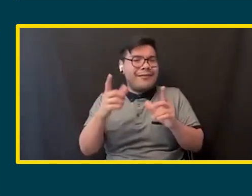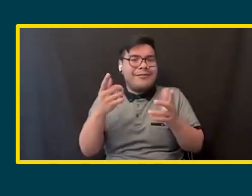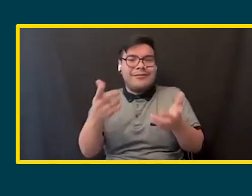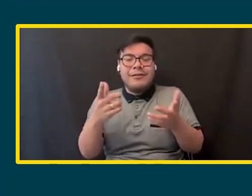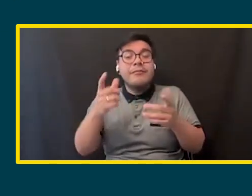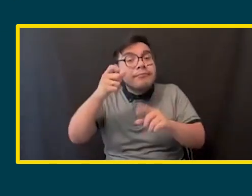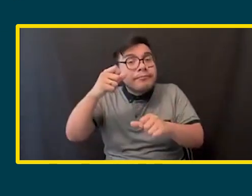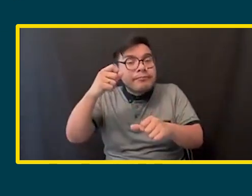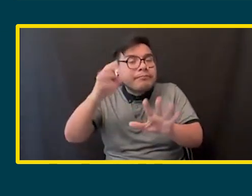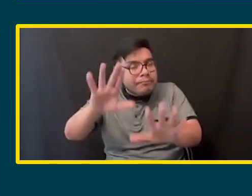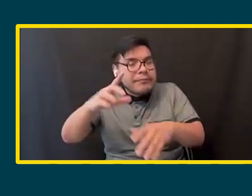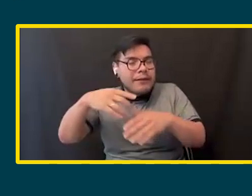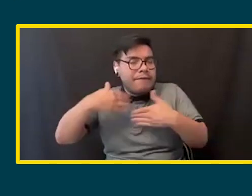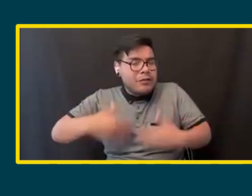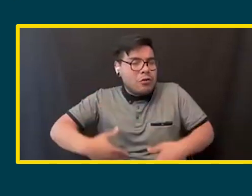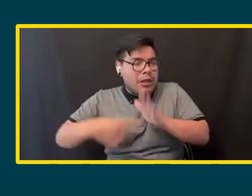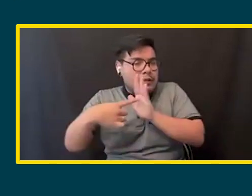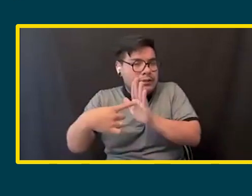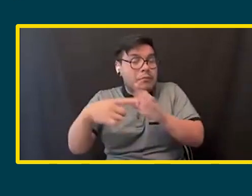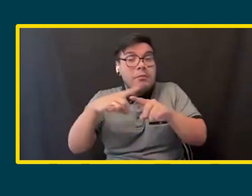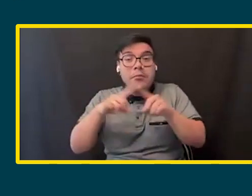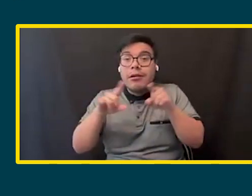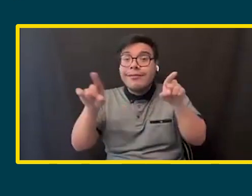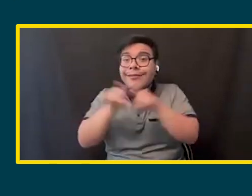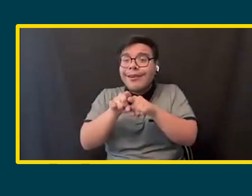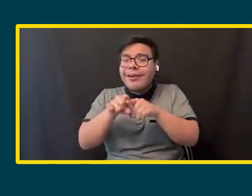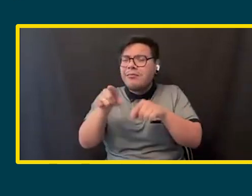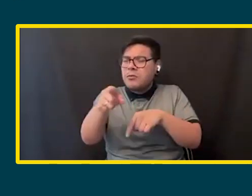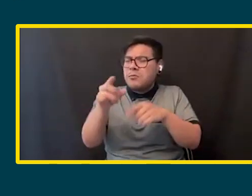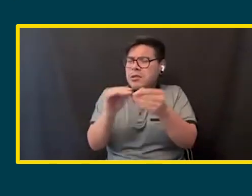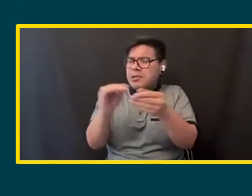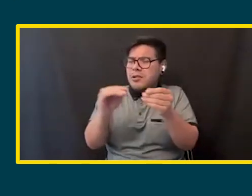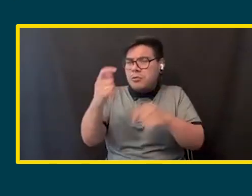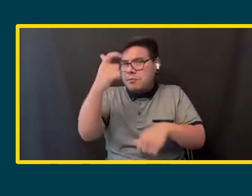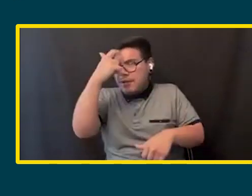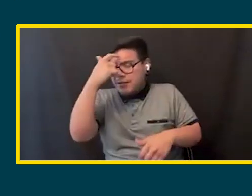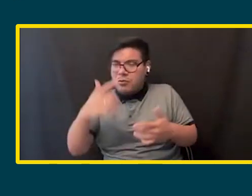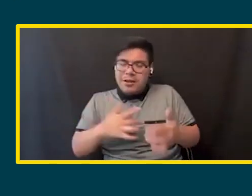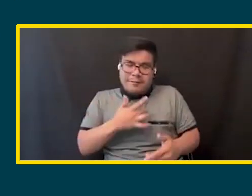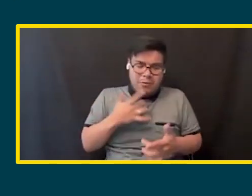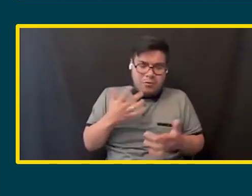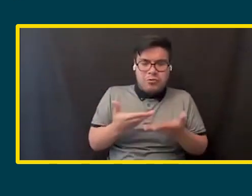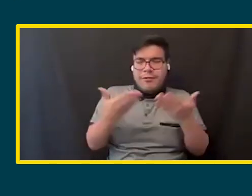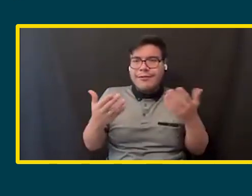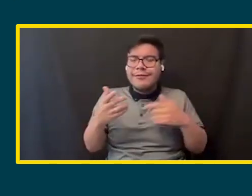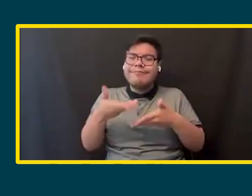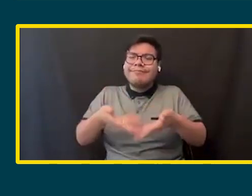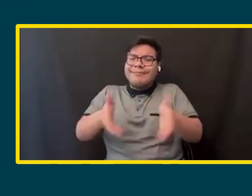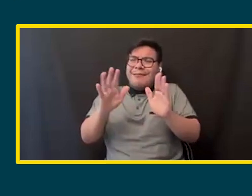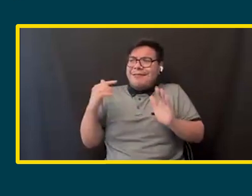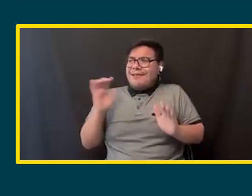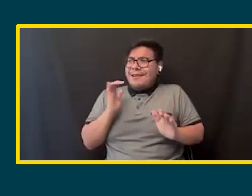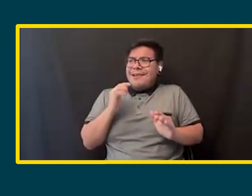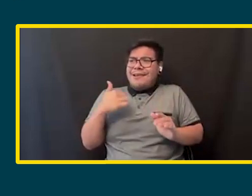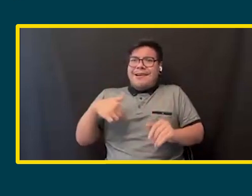physical example, but it's the same thing with, you know, like you said, those mental and emotional things, just allowing us space as human beings